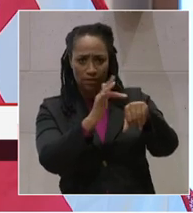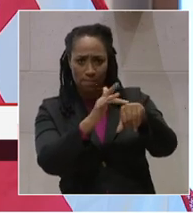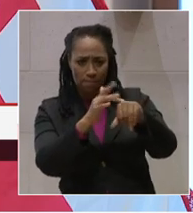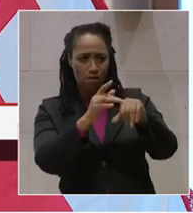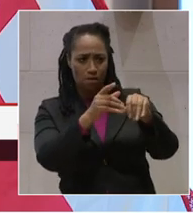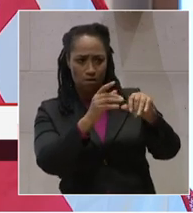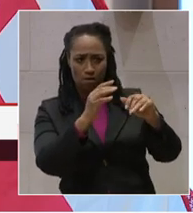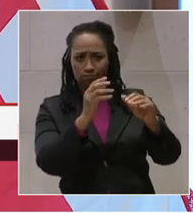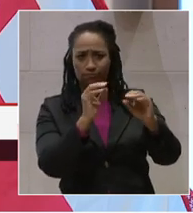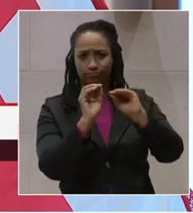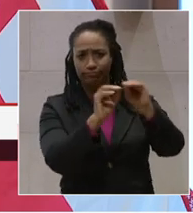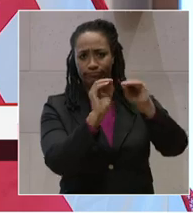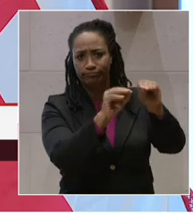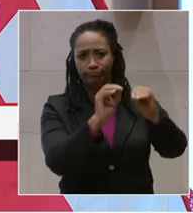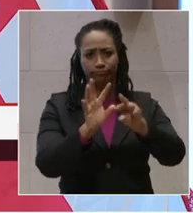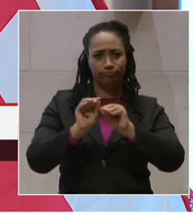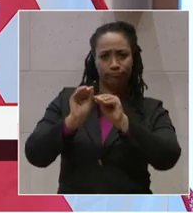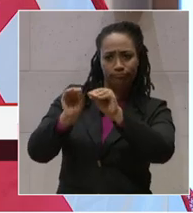2019, where